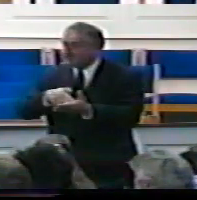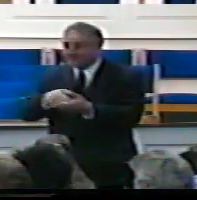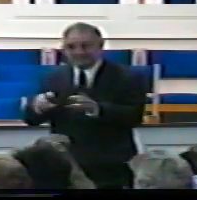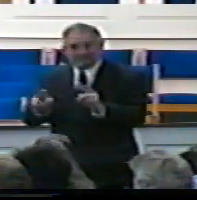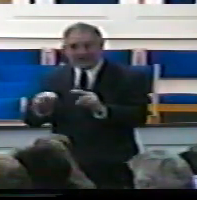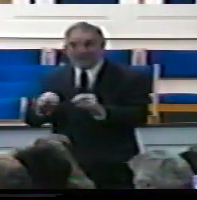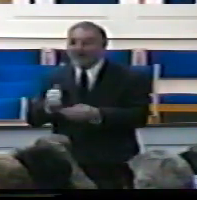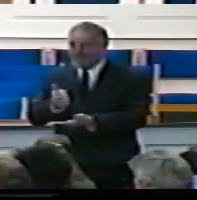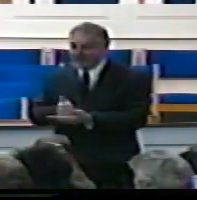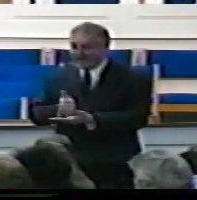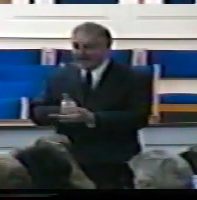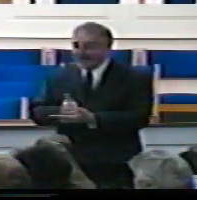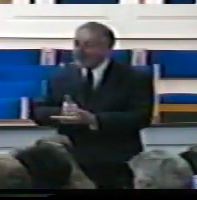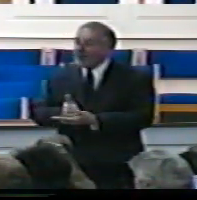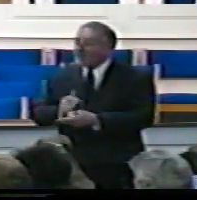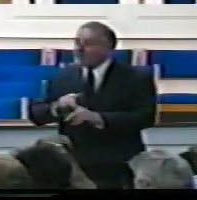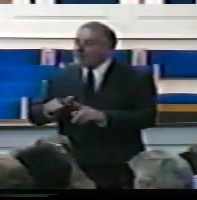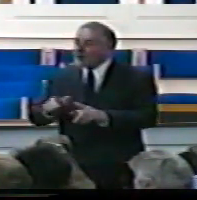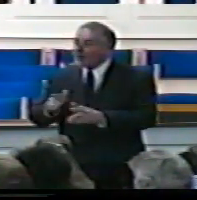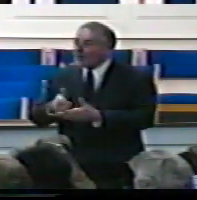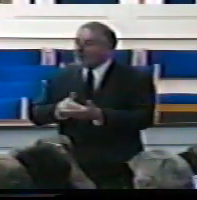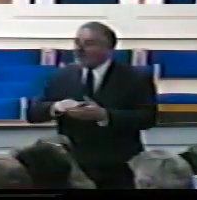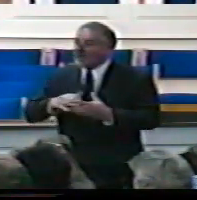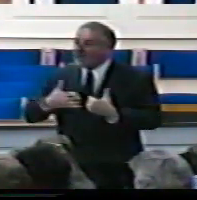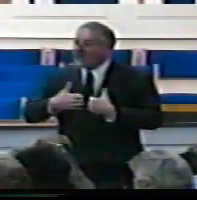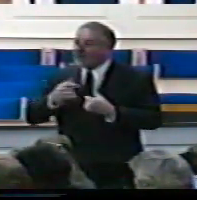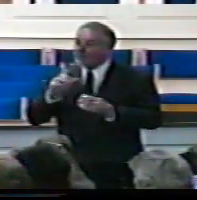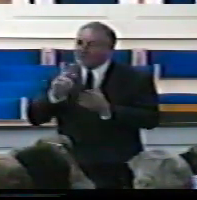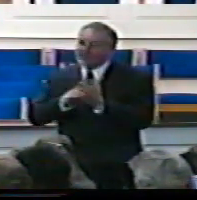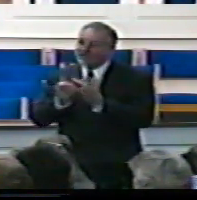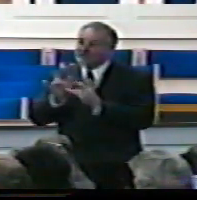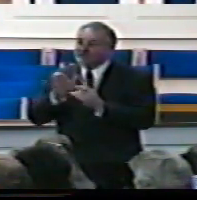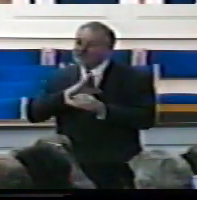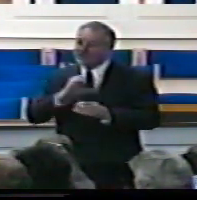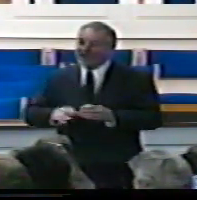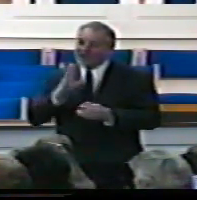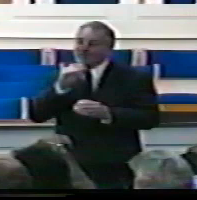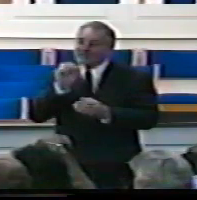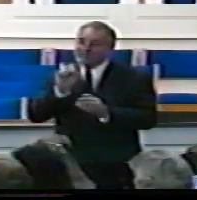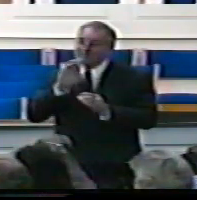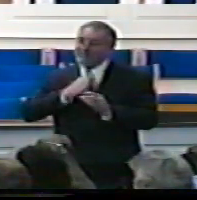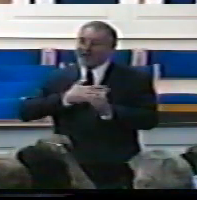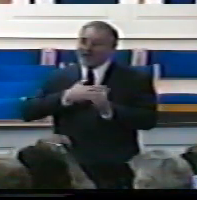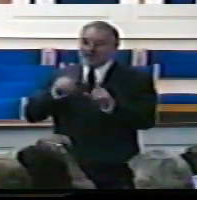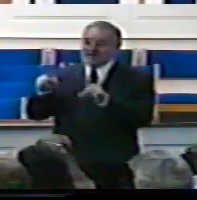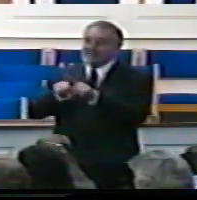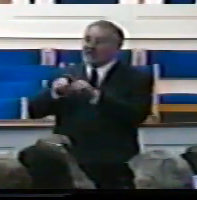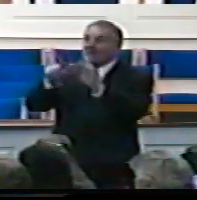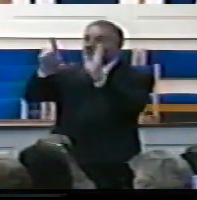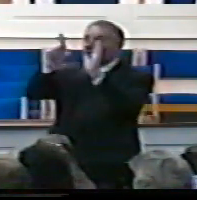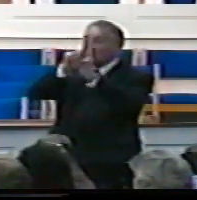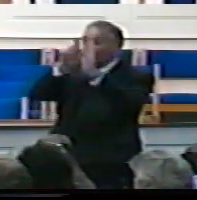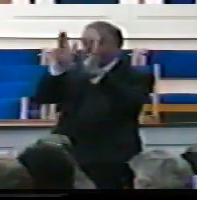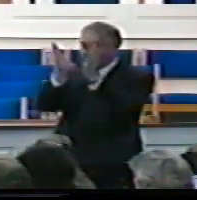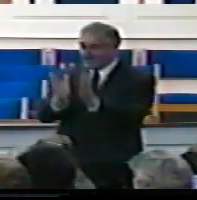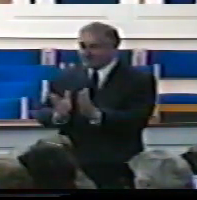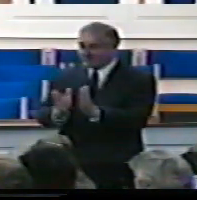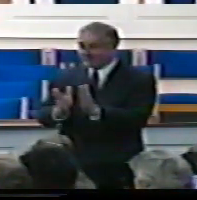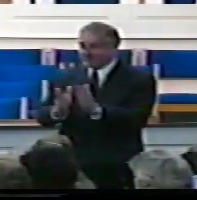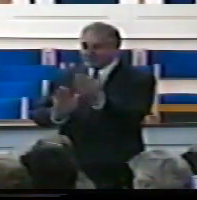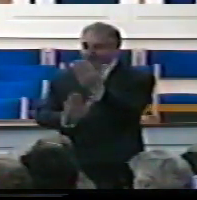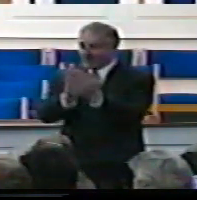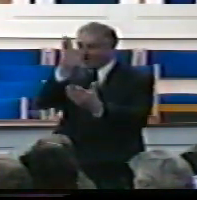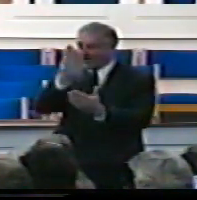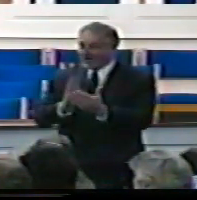Amen? And what I have Jesus Christ, who's my advocate, my lawyer,